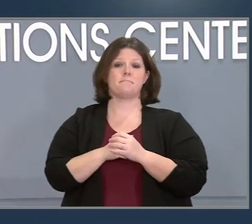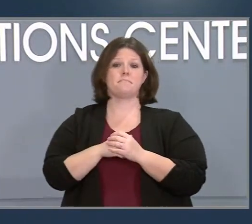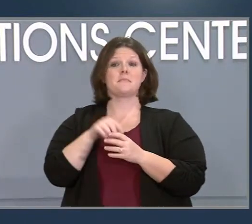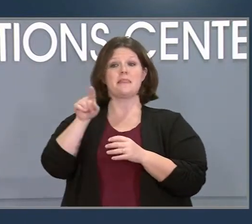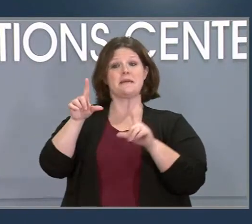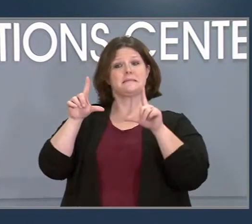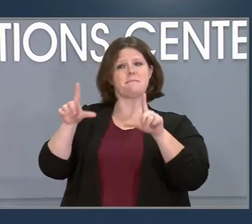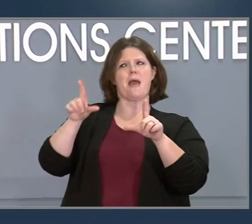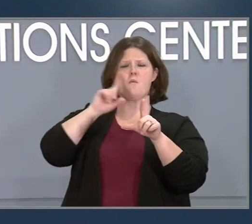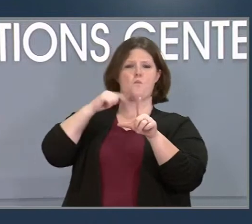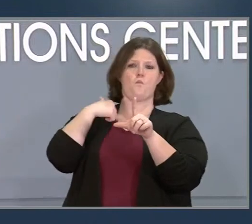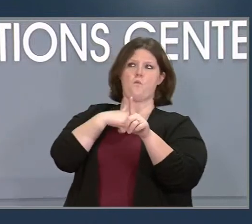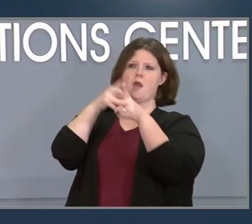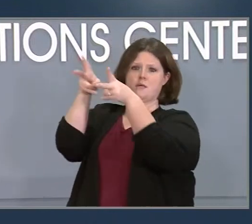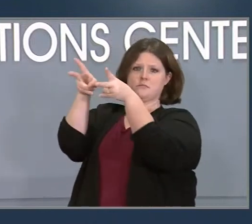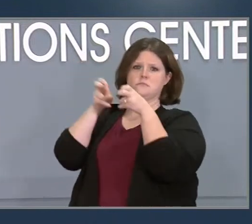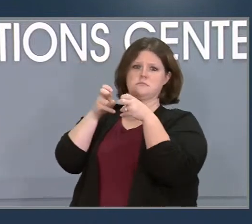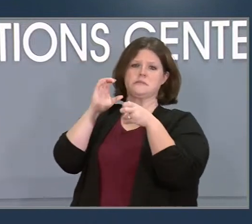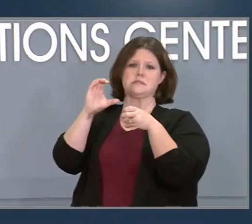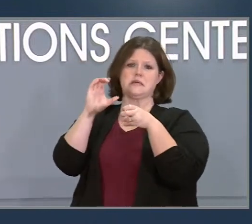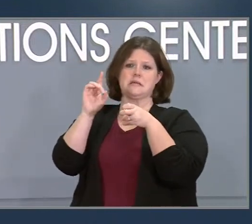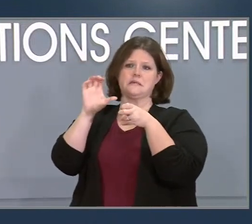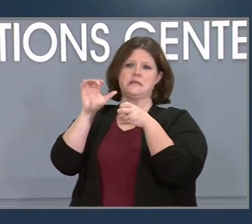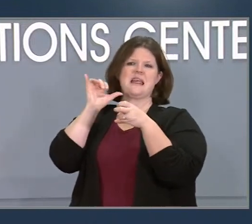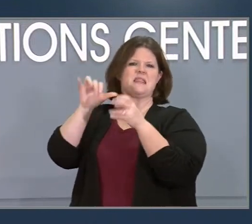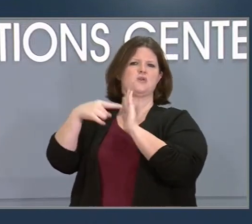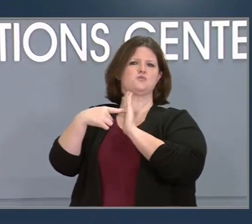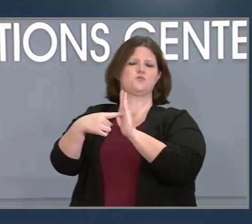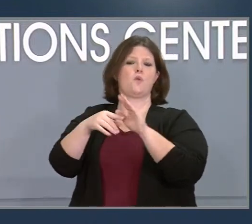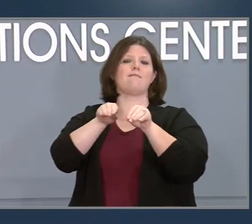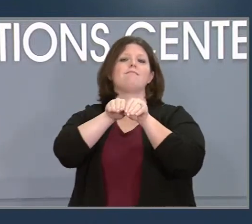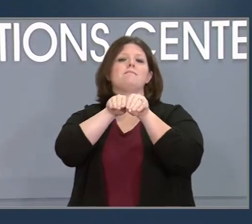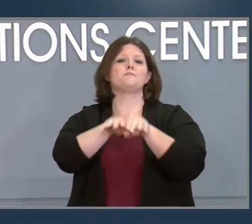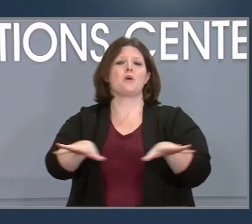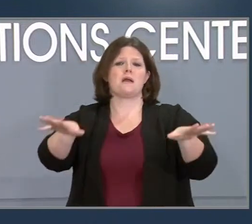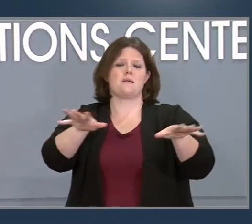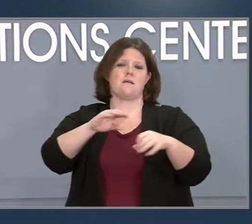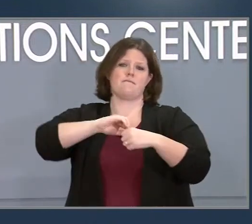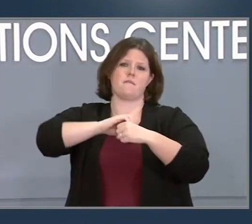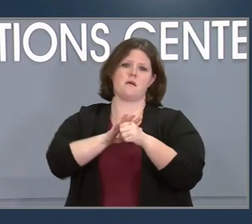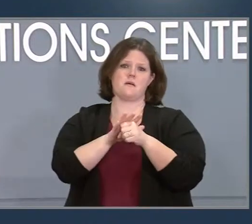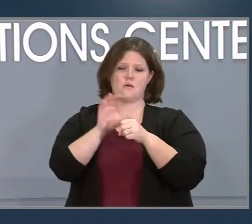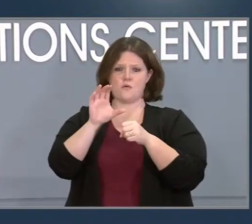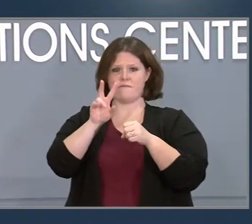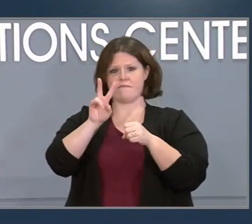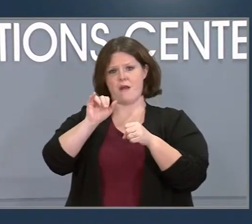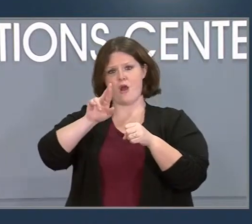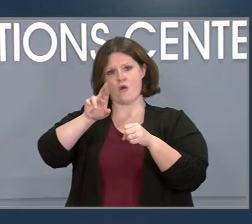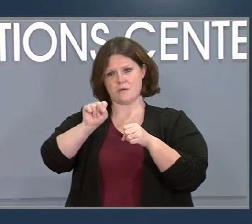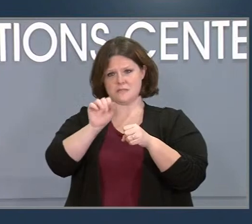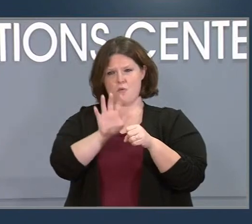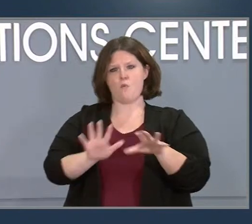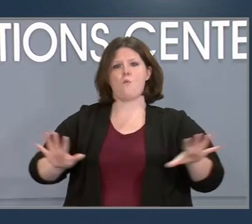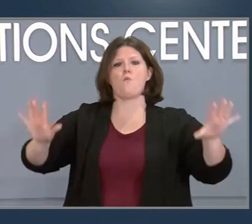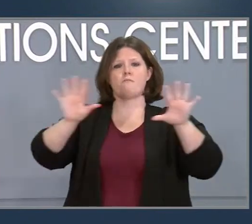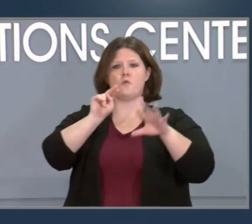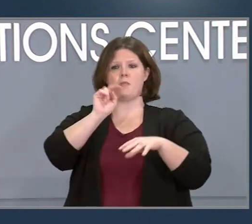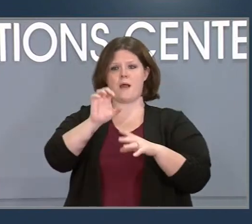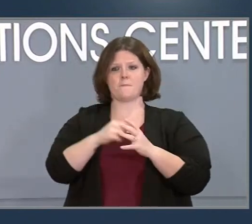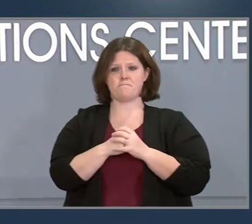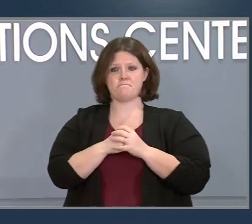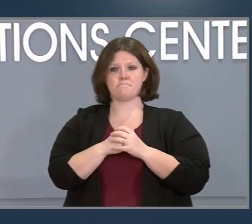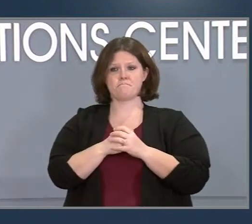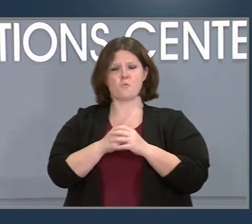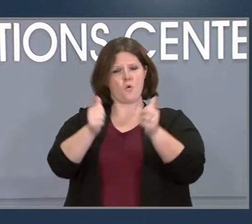the CDC that shows the level of viral transmission across our state. With two exceptions, all North